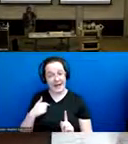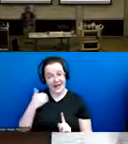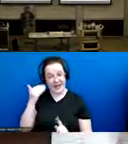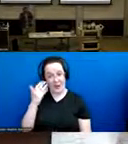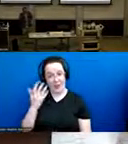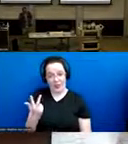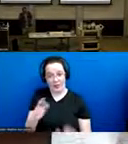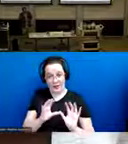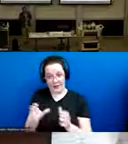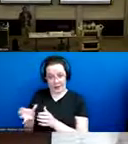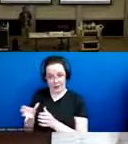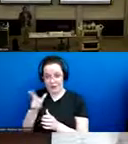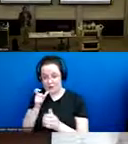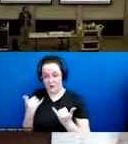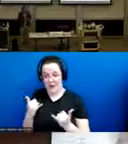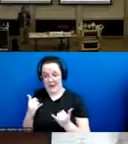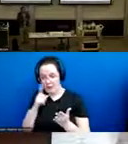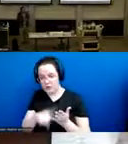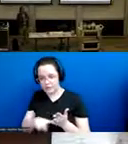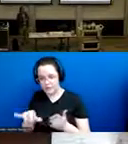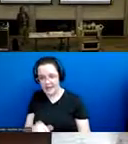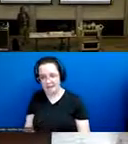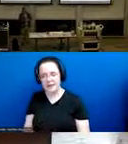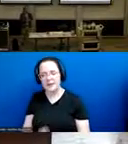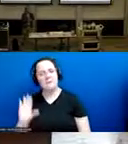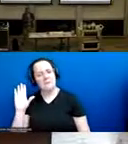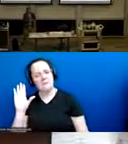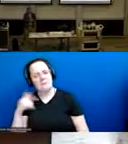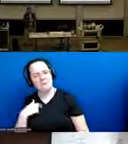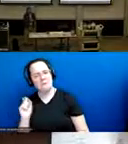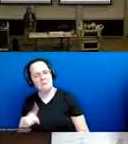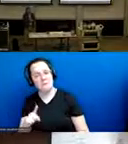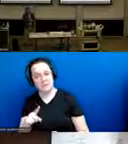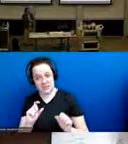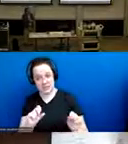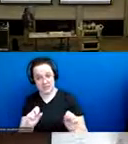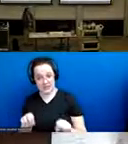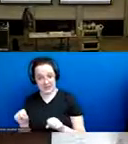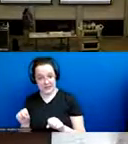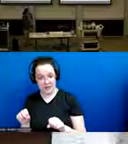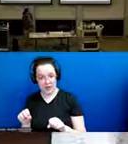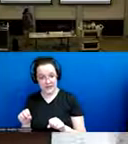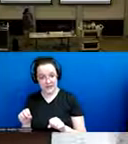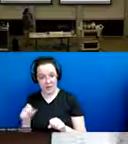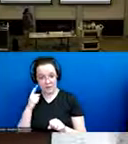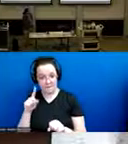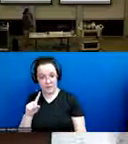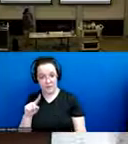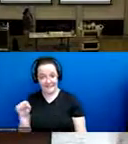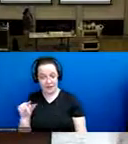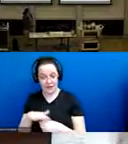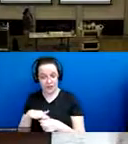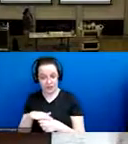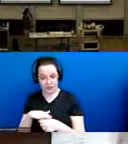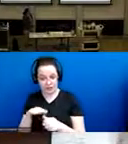that route, so yes. And a follow-up question is whether it's possible to enter the photon blockade regime in such systems because we are